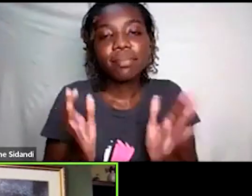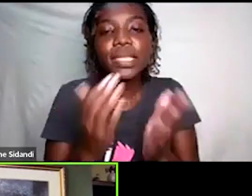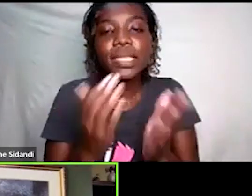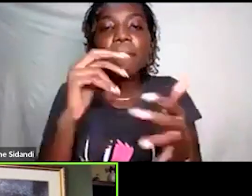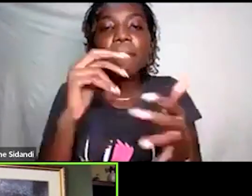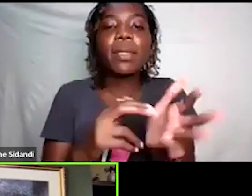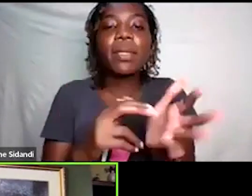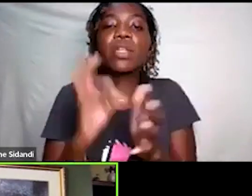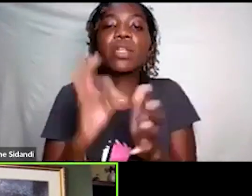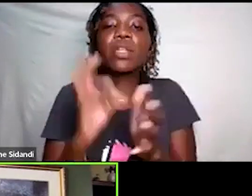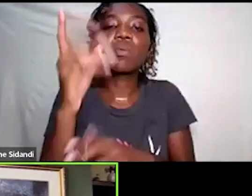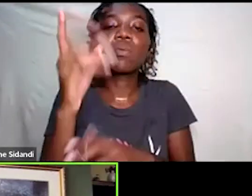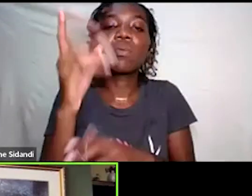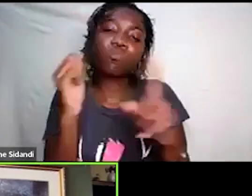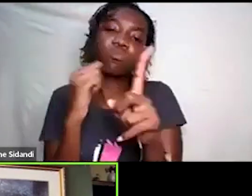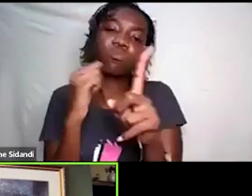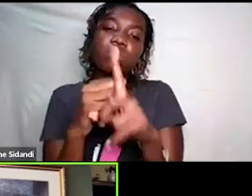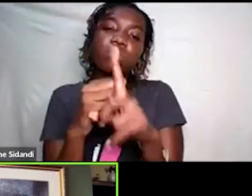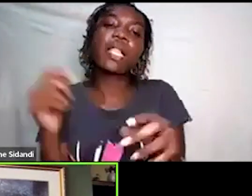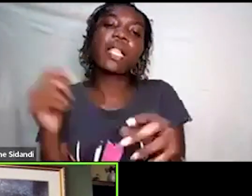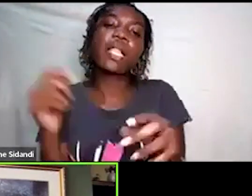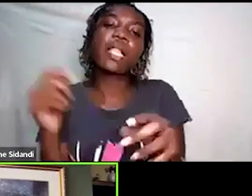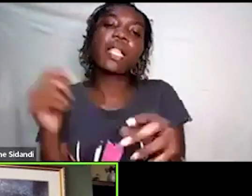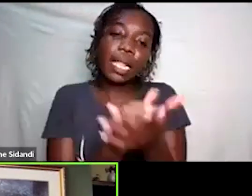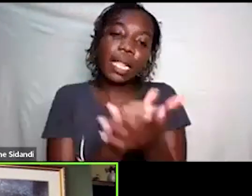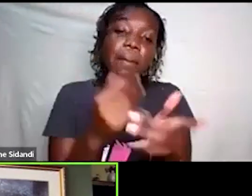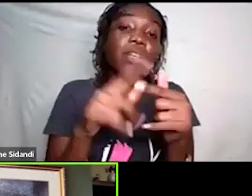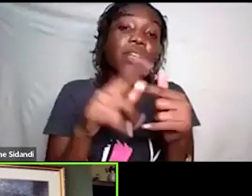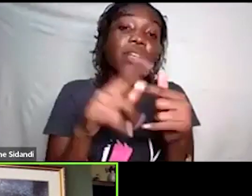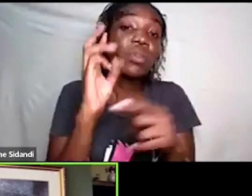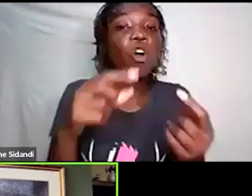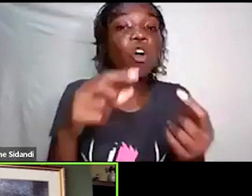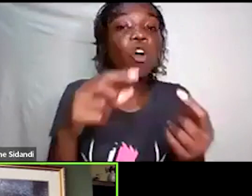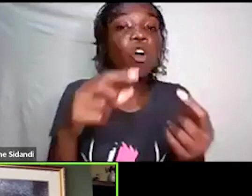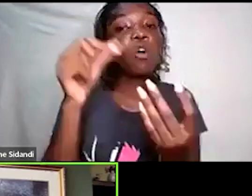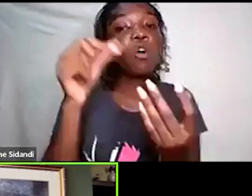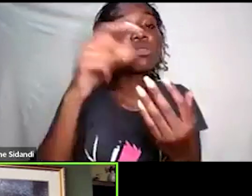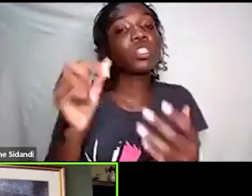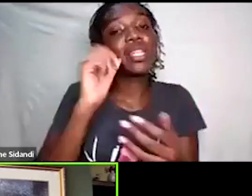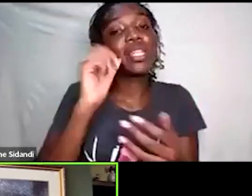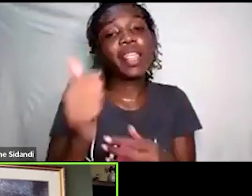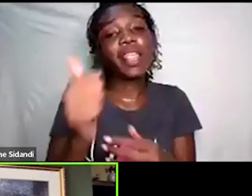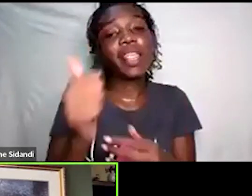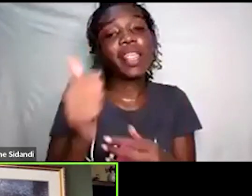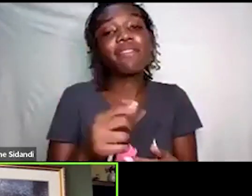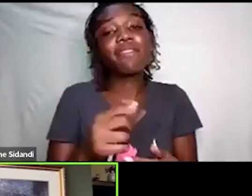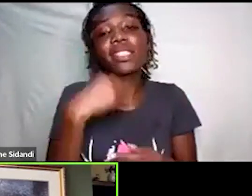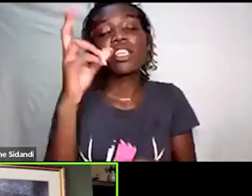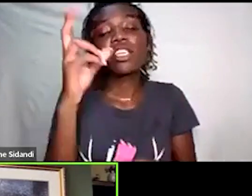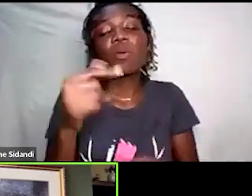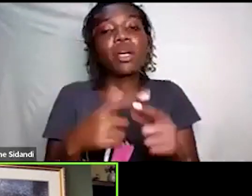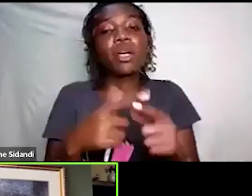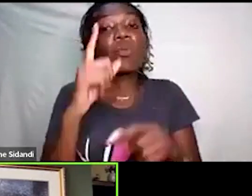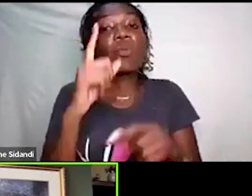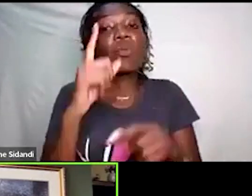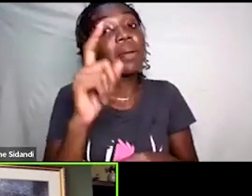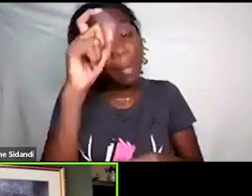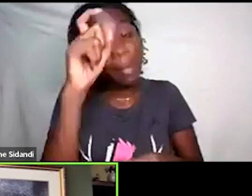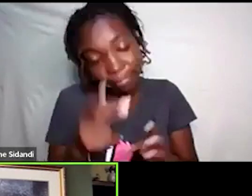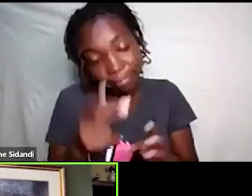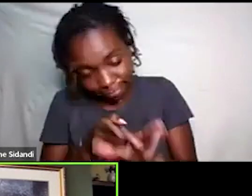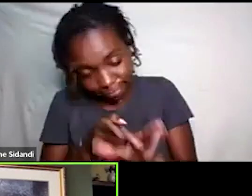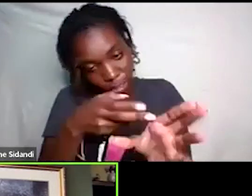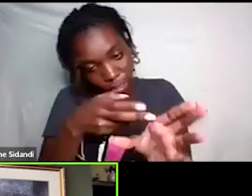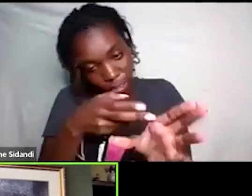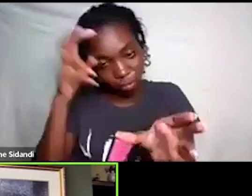that. They will give you options, though. They never say no and leave it that. One of you has to leave or get a transfer to another department. There's